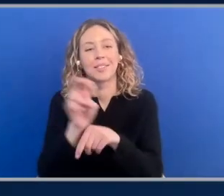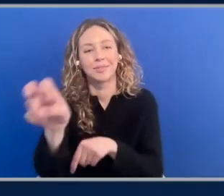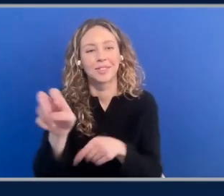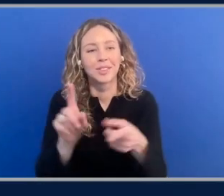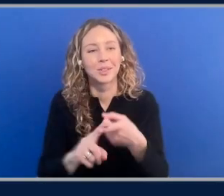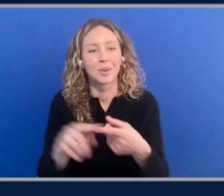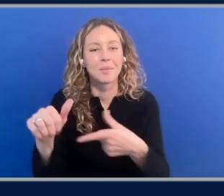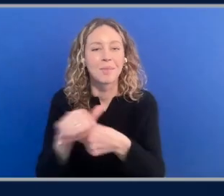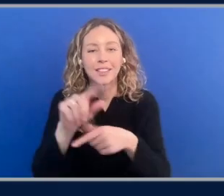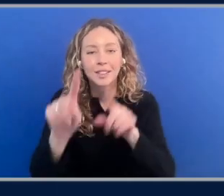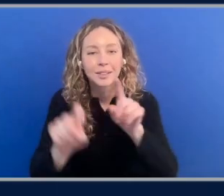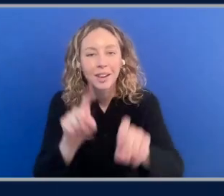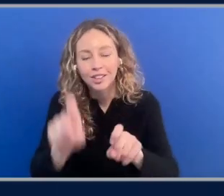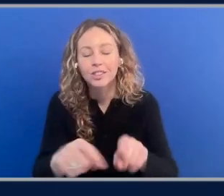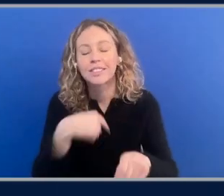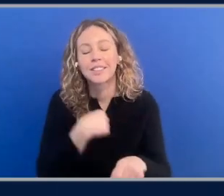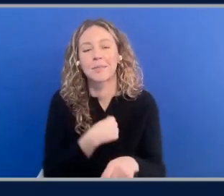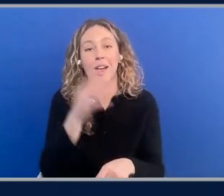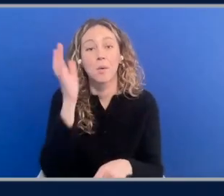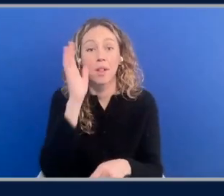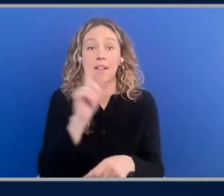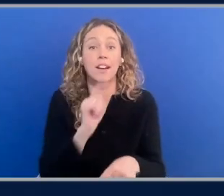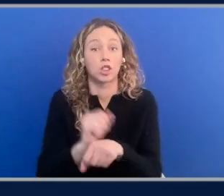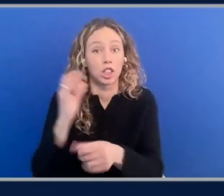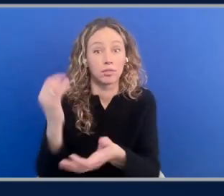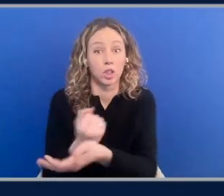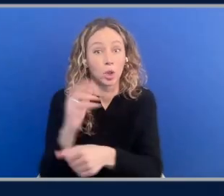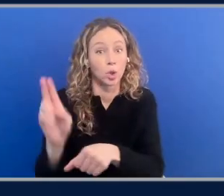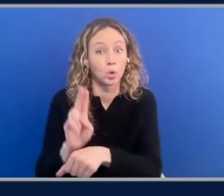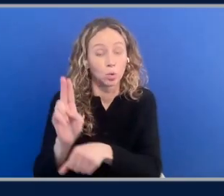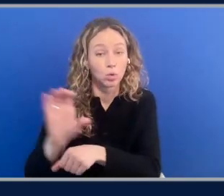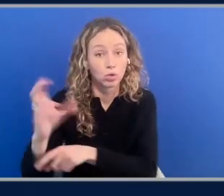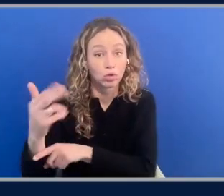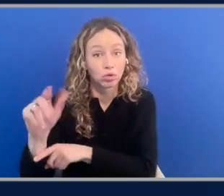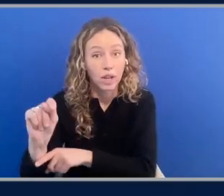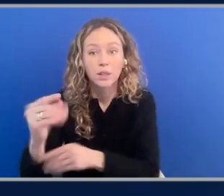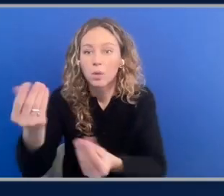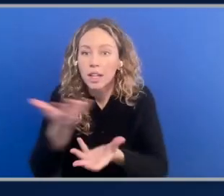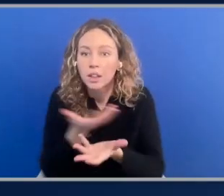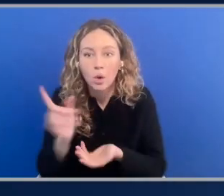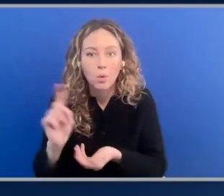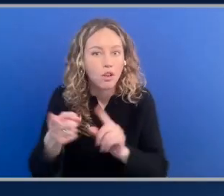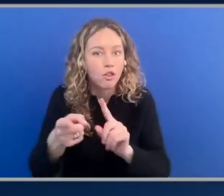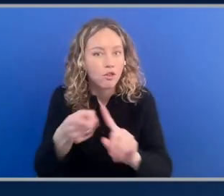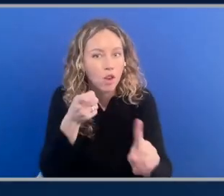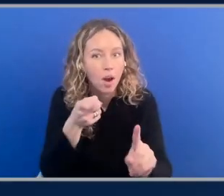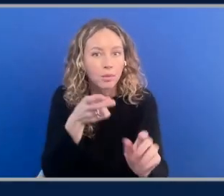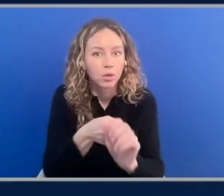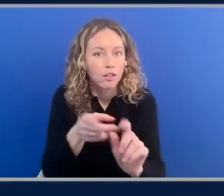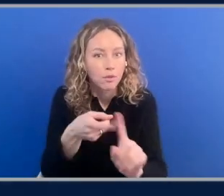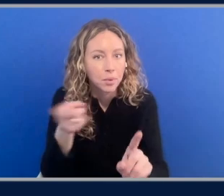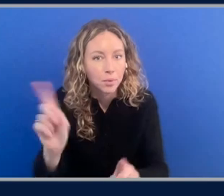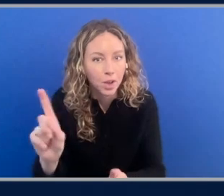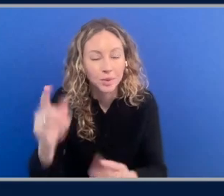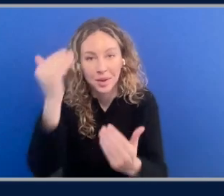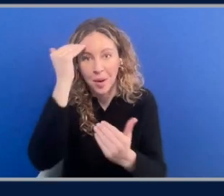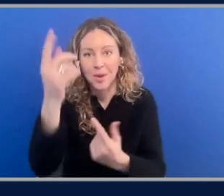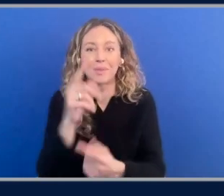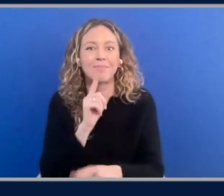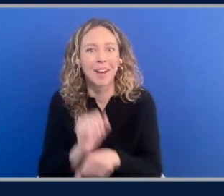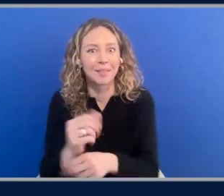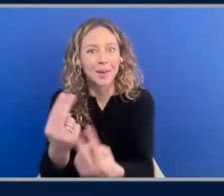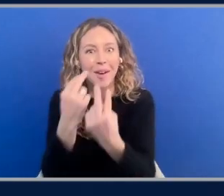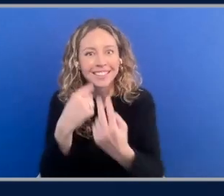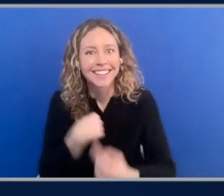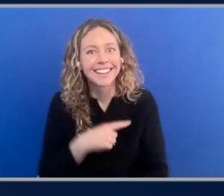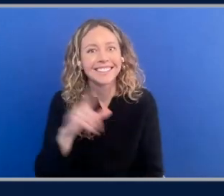practice questions, and we're going to actually leverage the chat. So let us know where you're joining from today so that we can know that you're actually watching us live, because